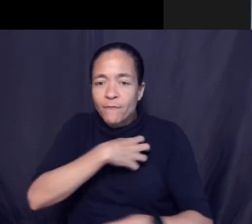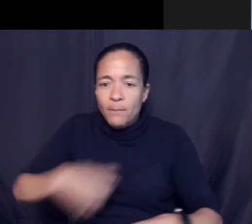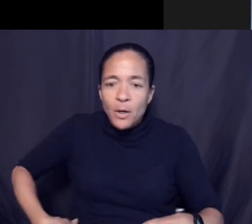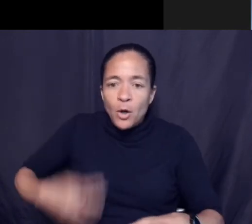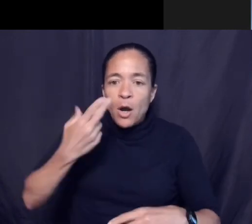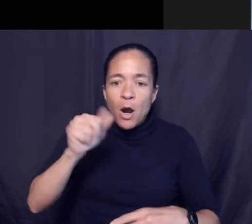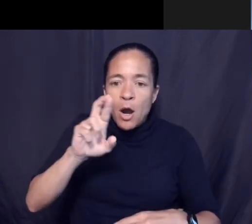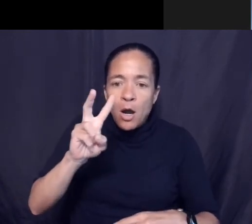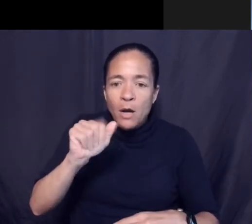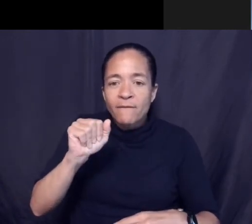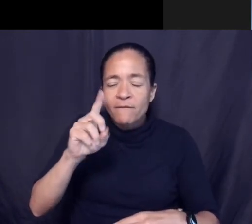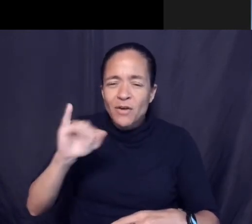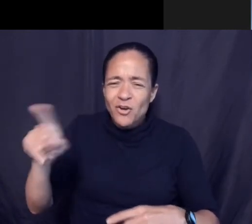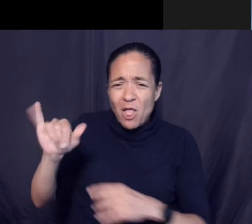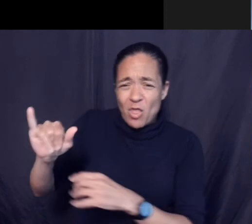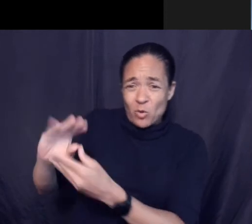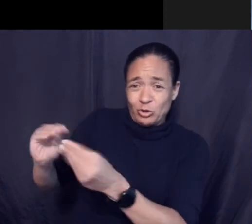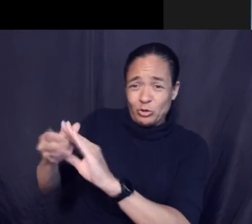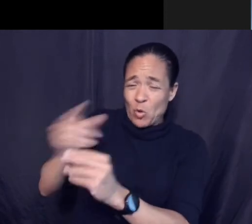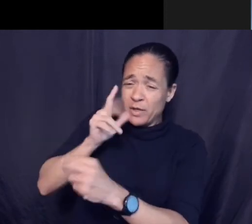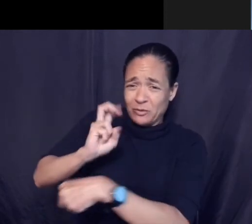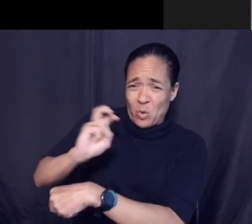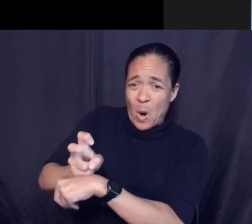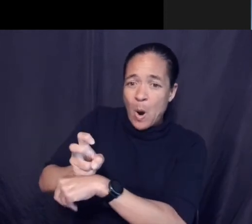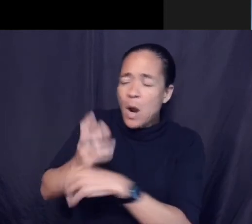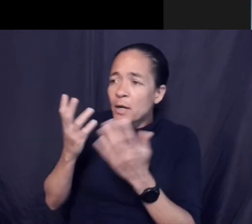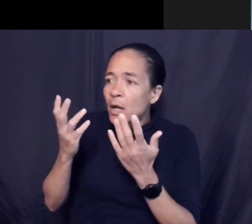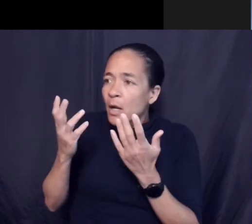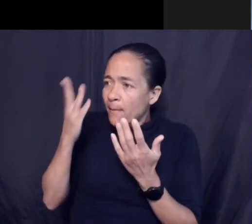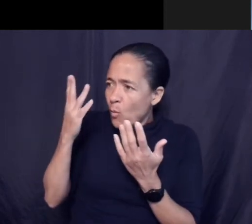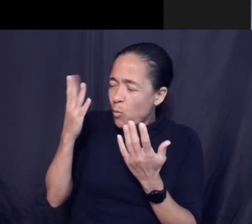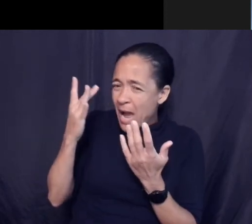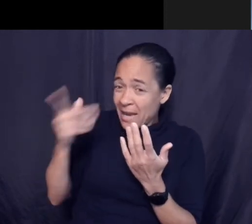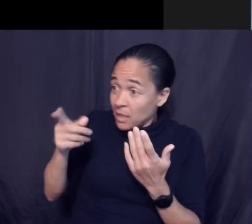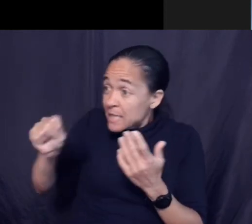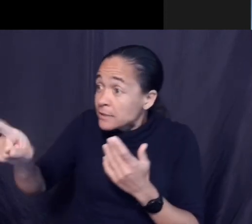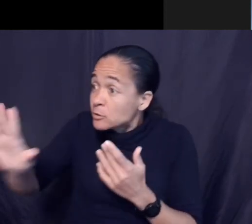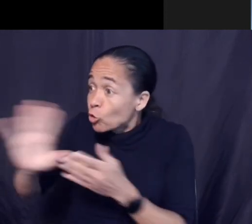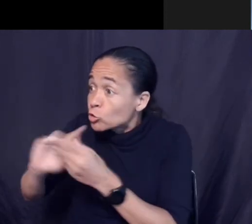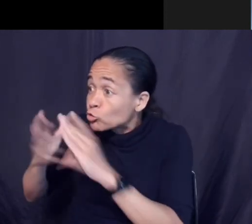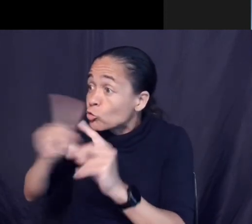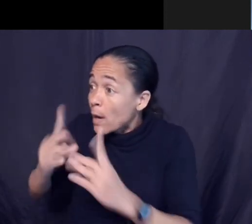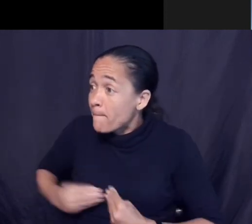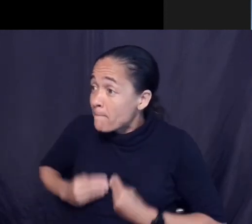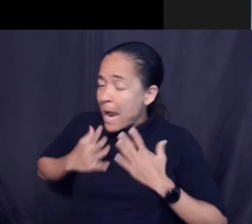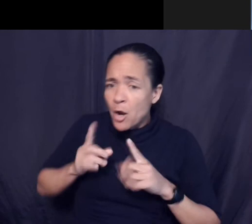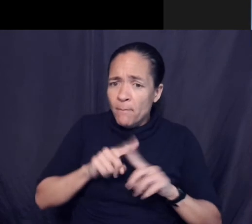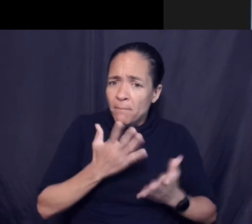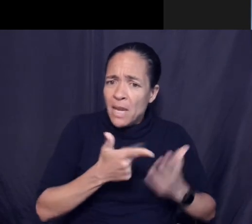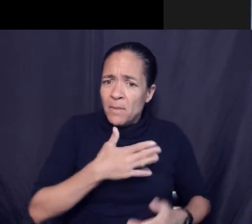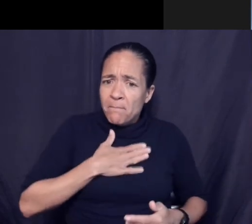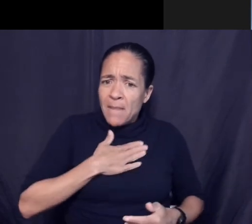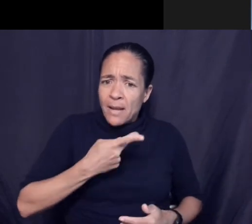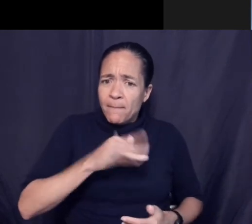well, are you saying that if that doesn't happen, that Pippa isn't wonderful and great and isn't a success?